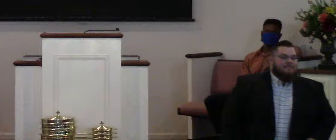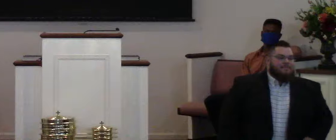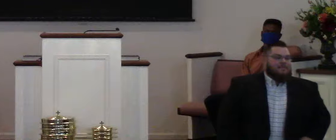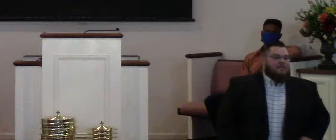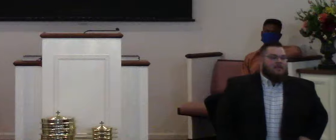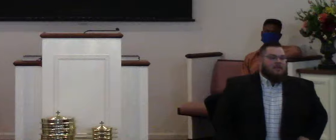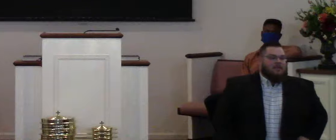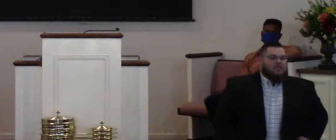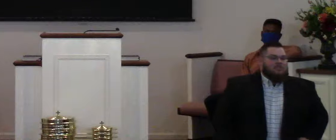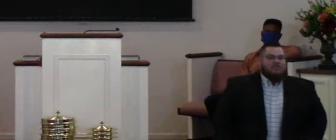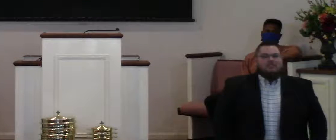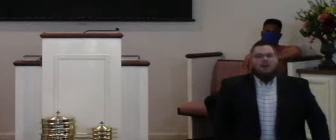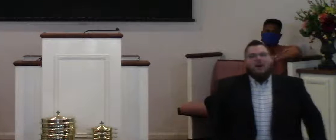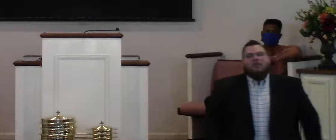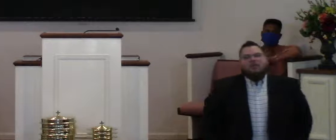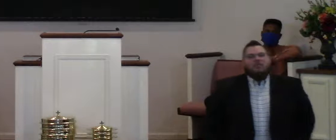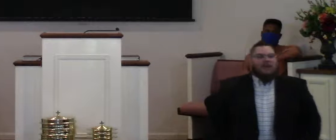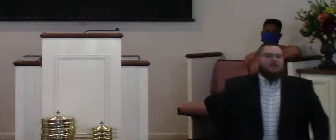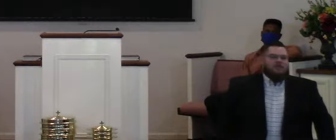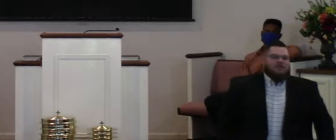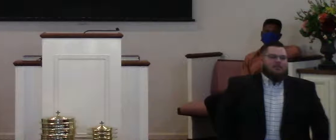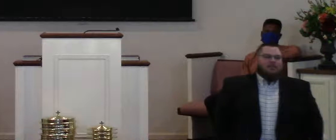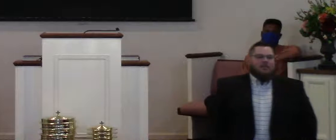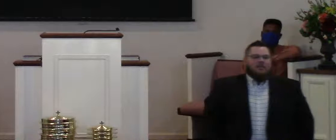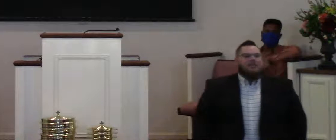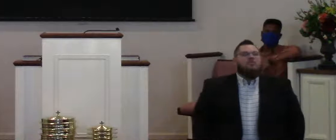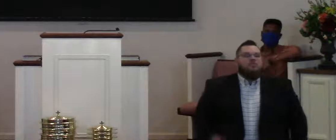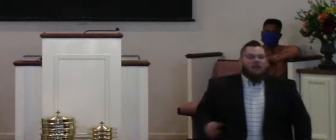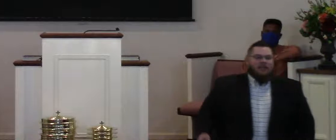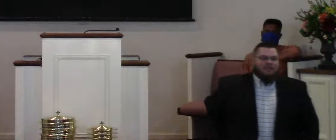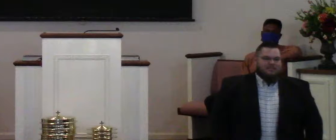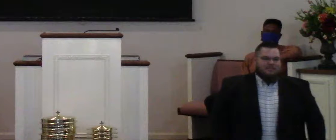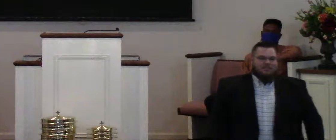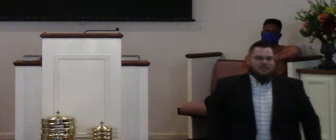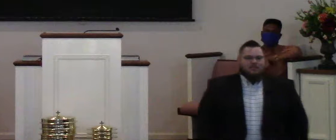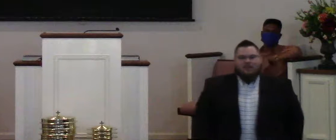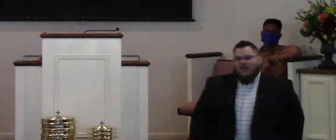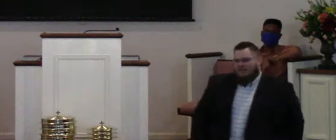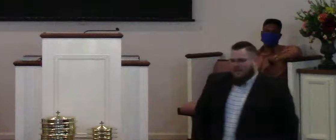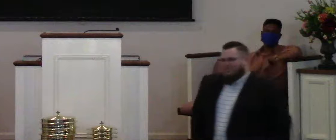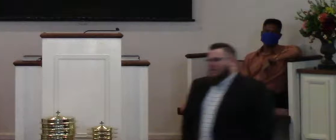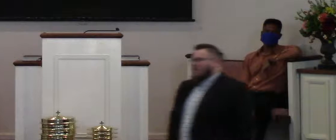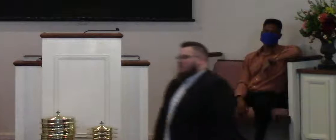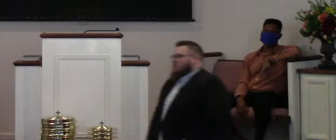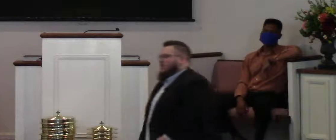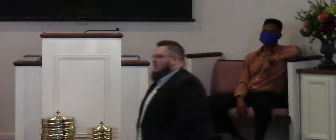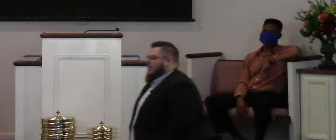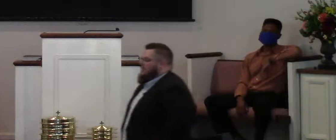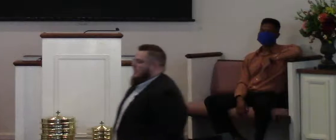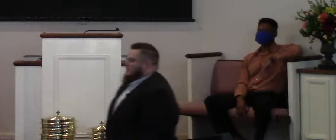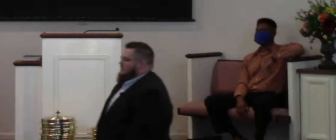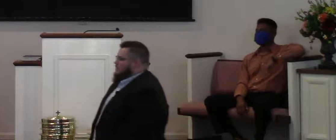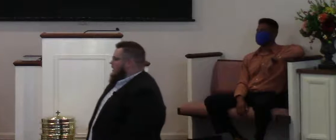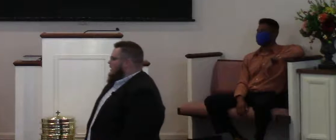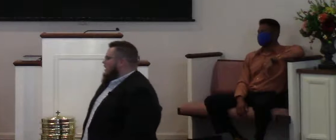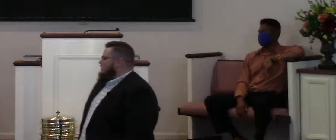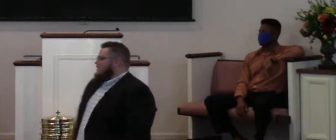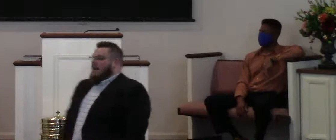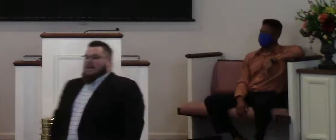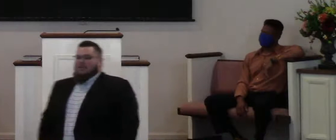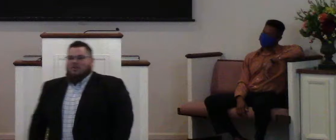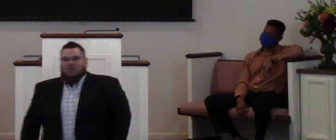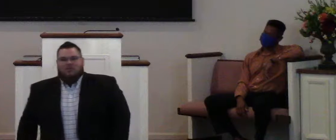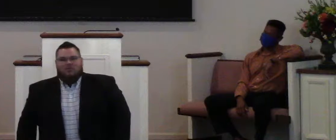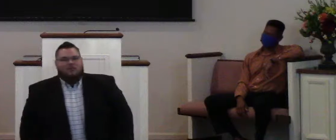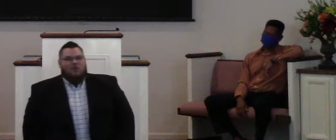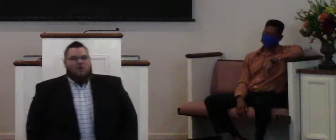you got? Jesus, all right, we can do that one. And then we'll do our last song. All right, you ready? Jesus loves me, this